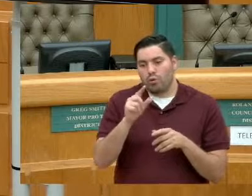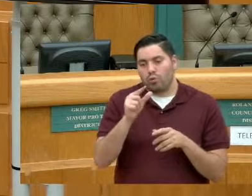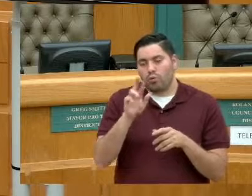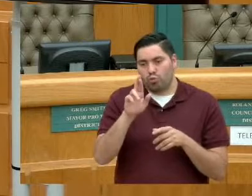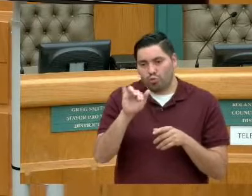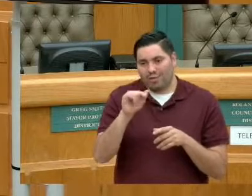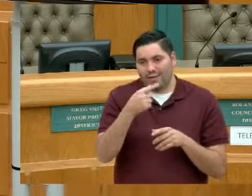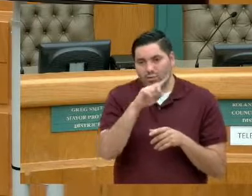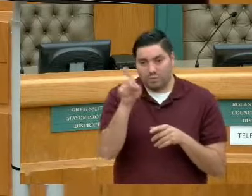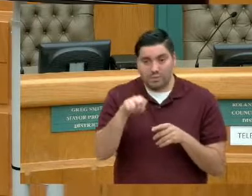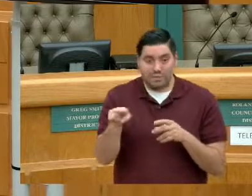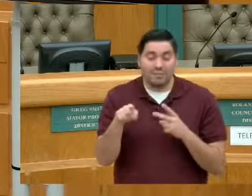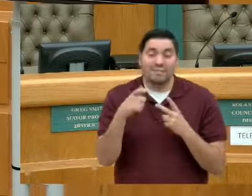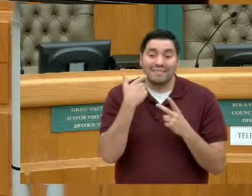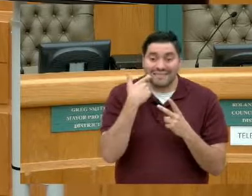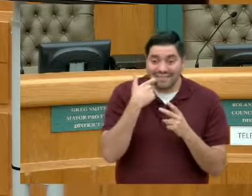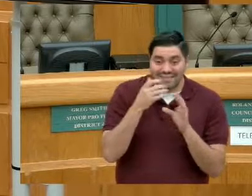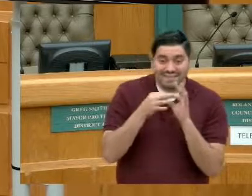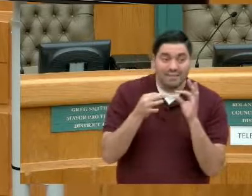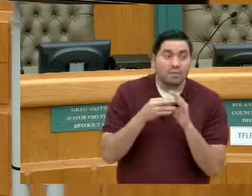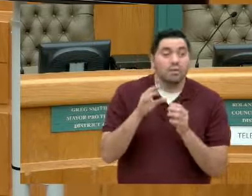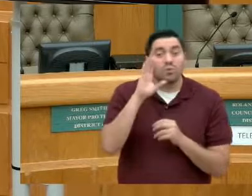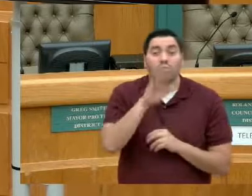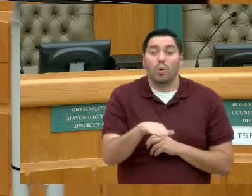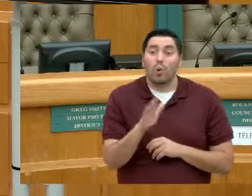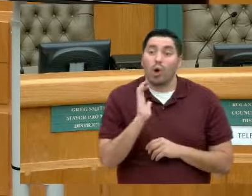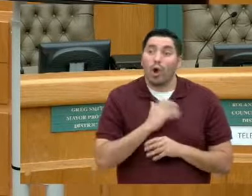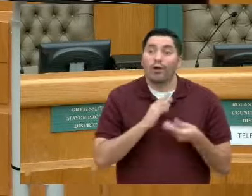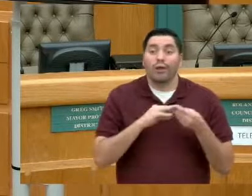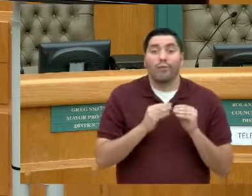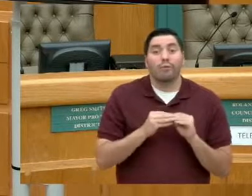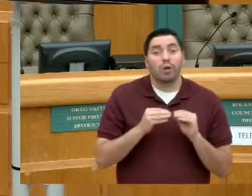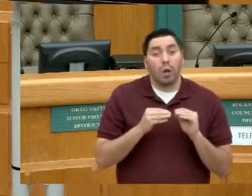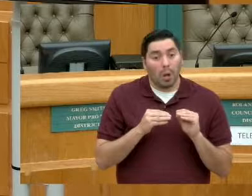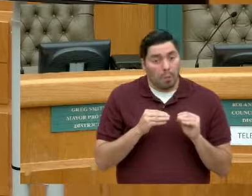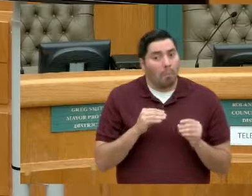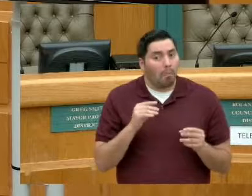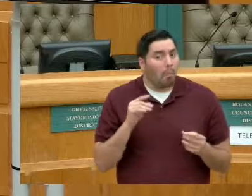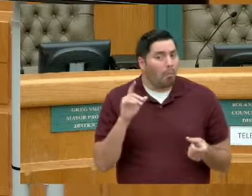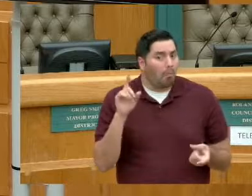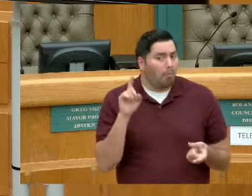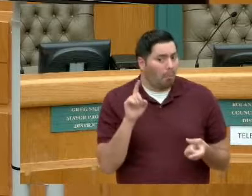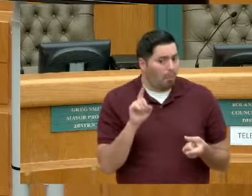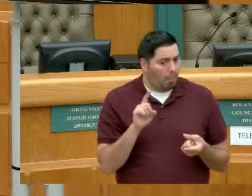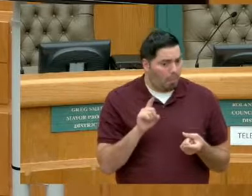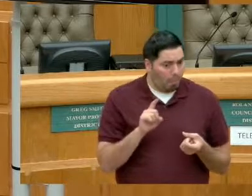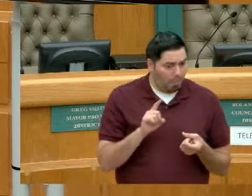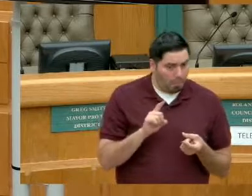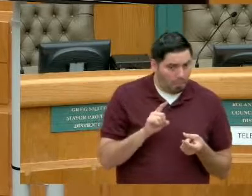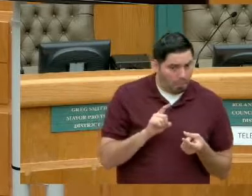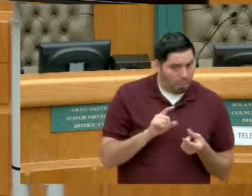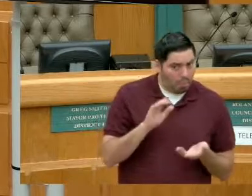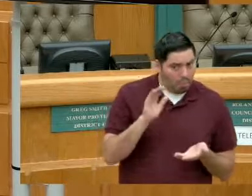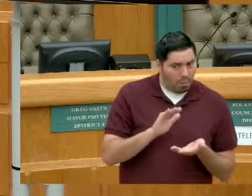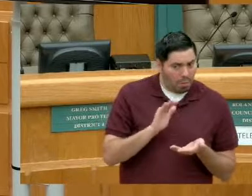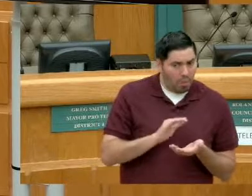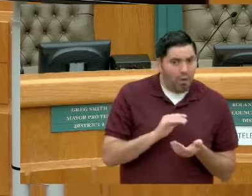distracted with the fact that our numbers have been unusually low. In fact, the lowest of the